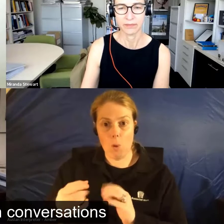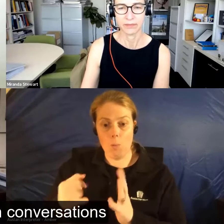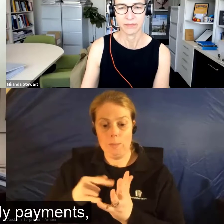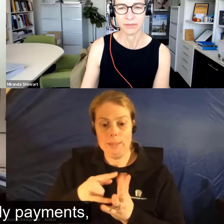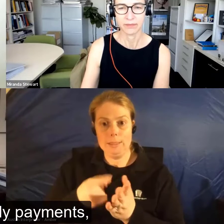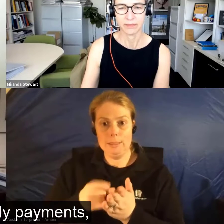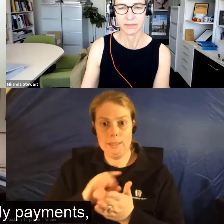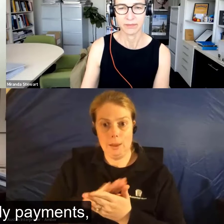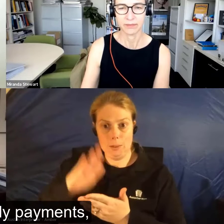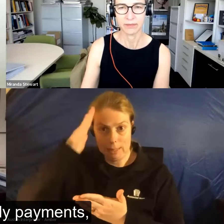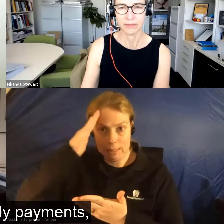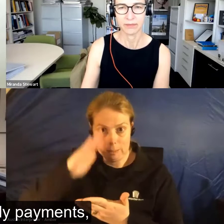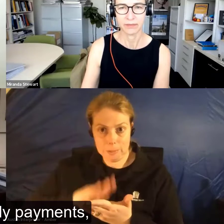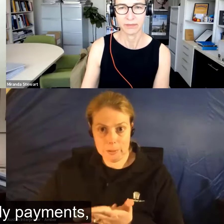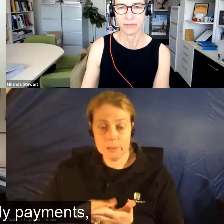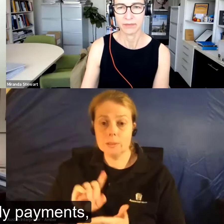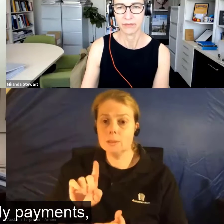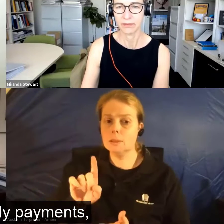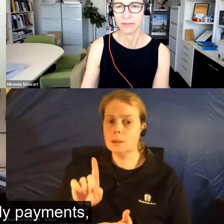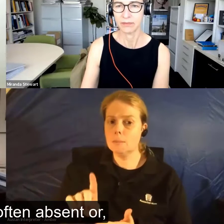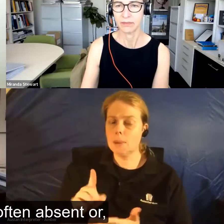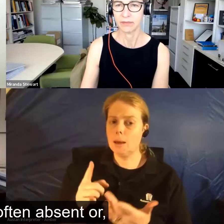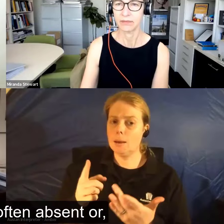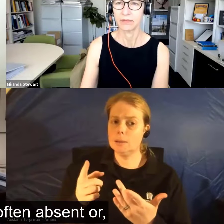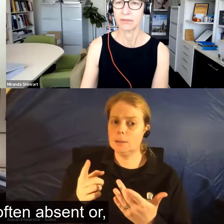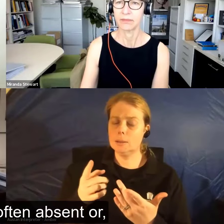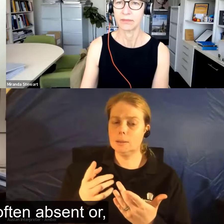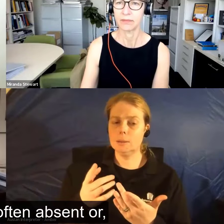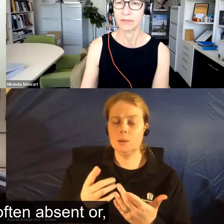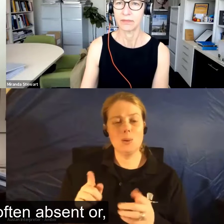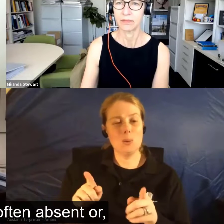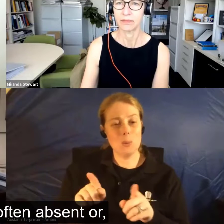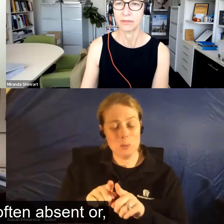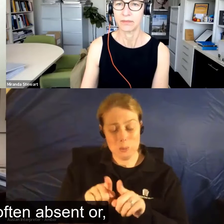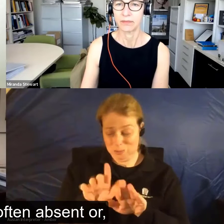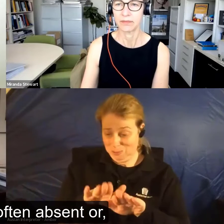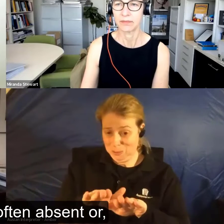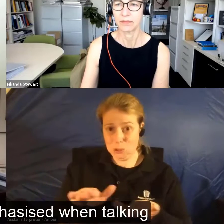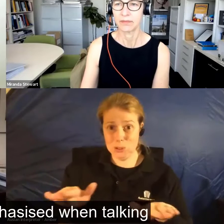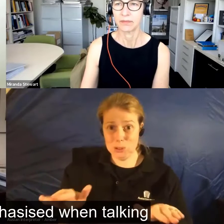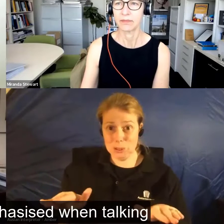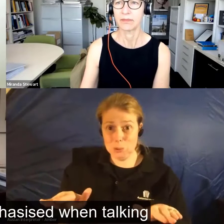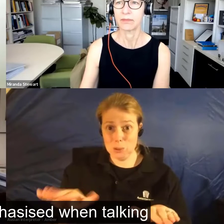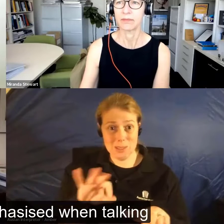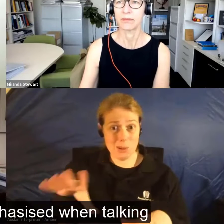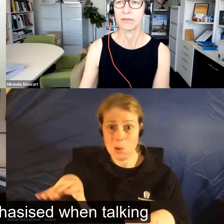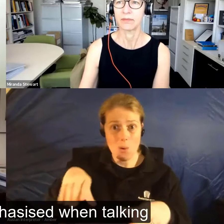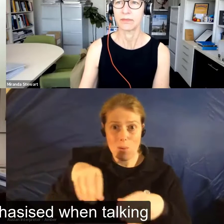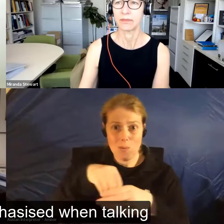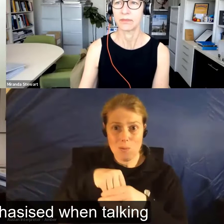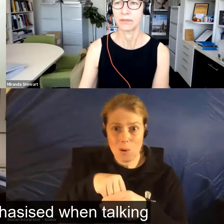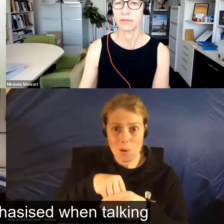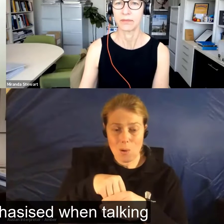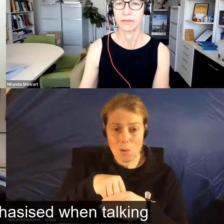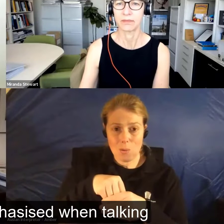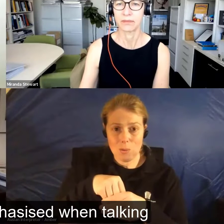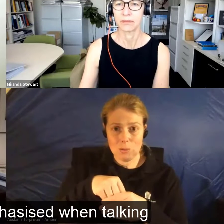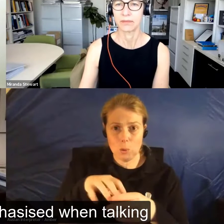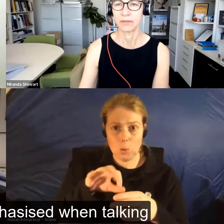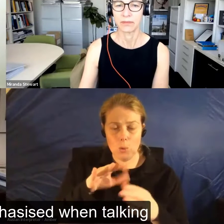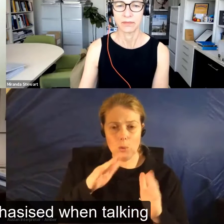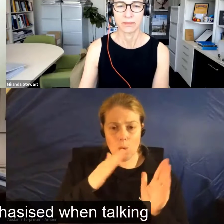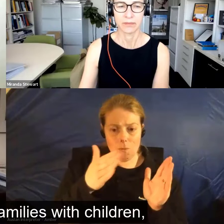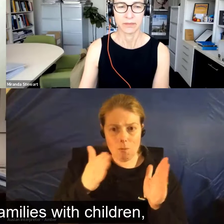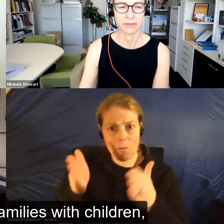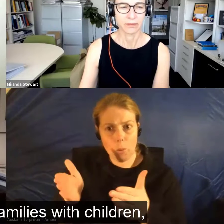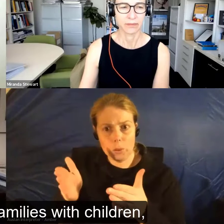conversations about family payments, children are often absent or not emphasised